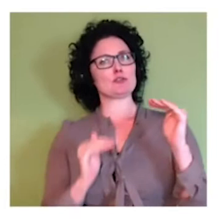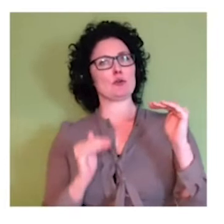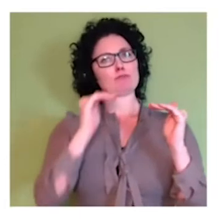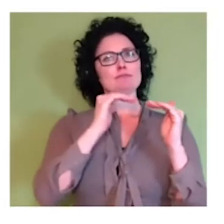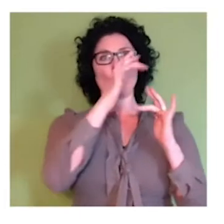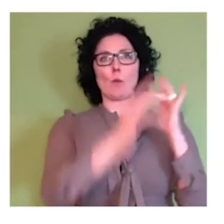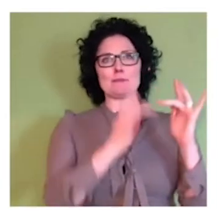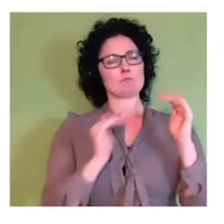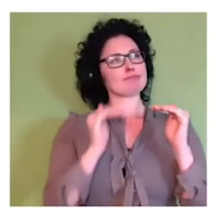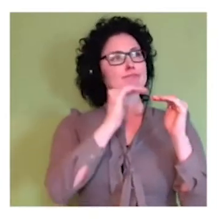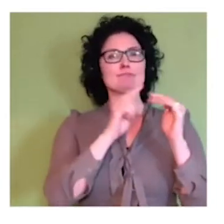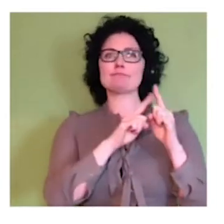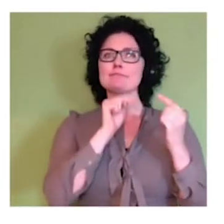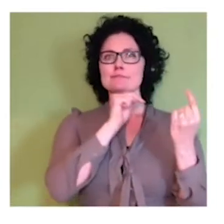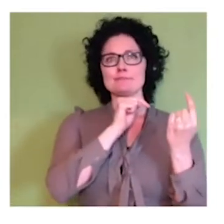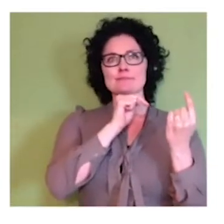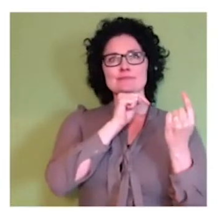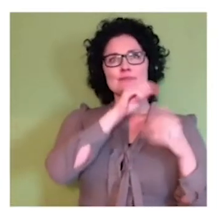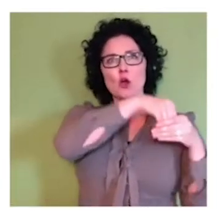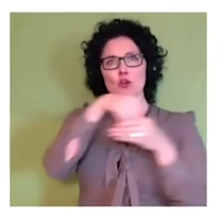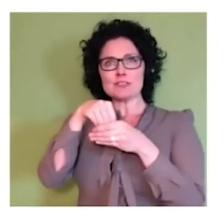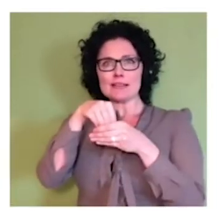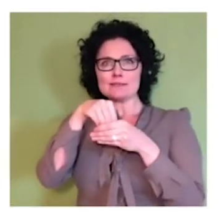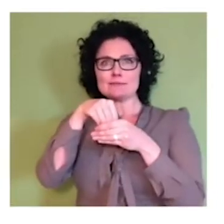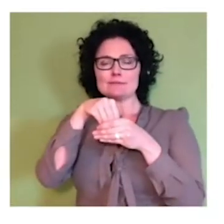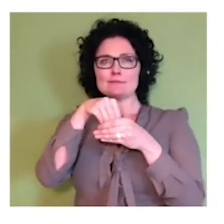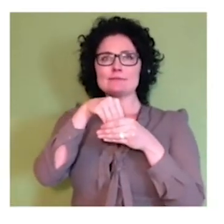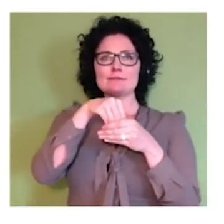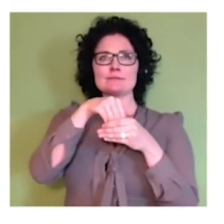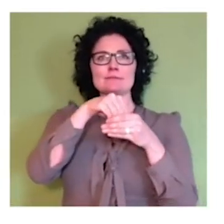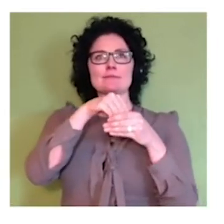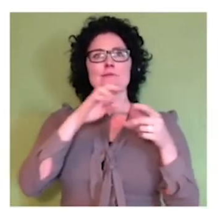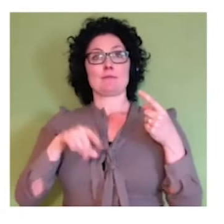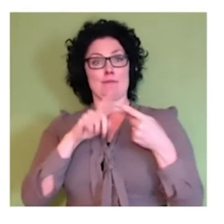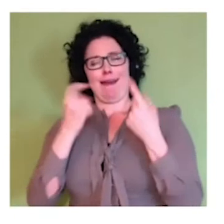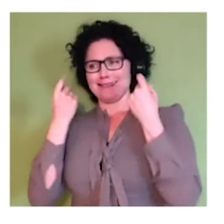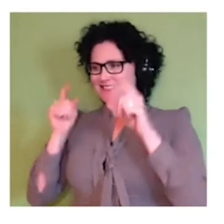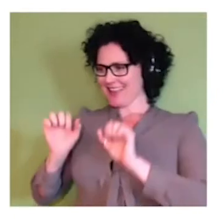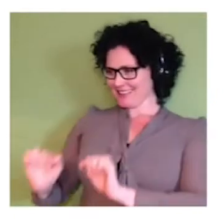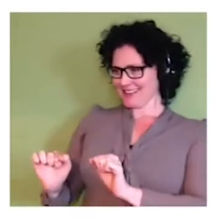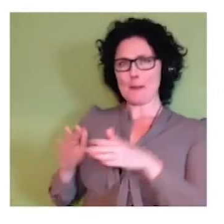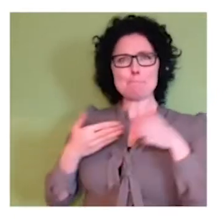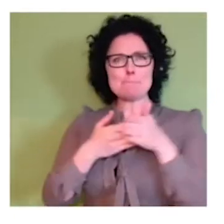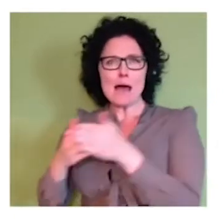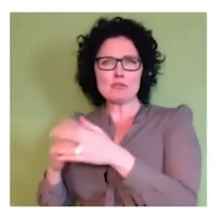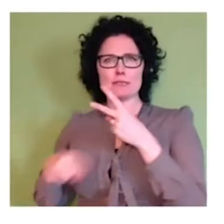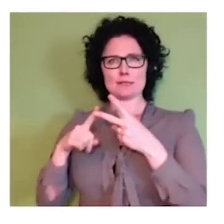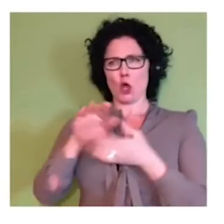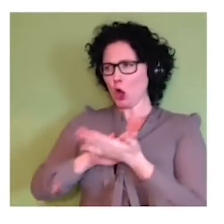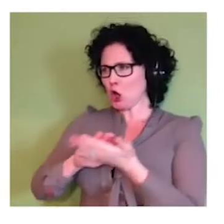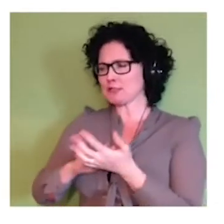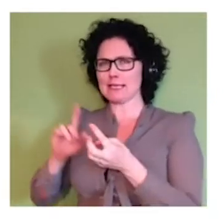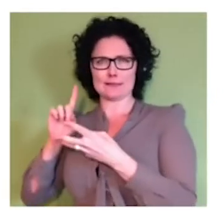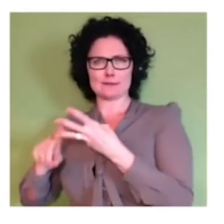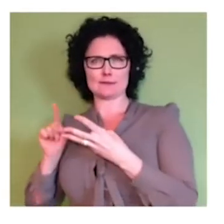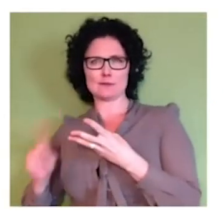how disabled people are accessing online services and content, both the barriers that they face and the context in which they are facing them.